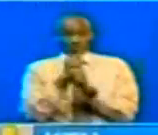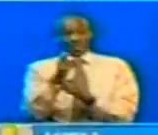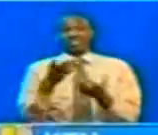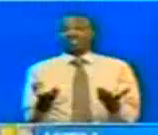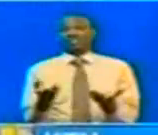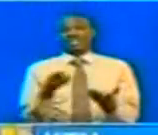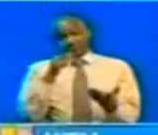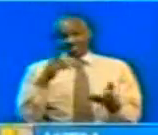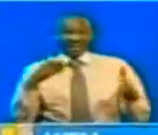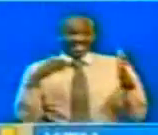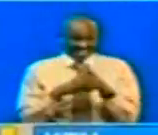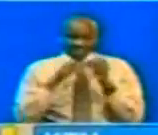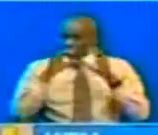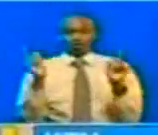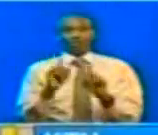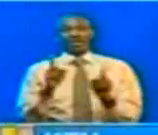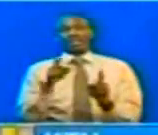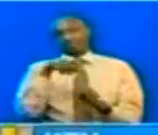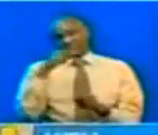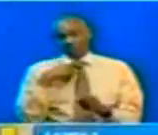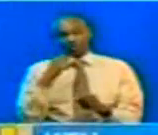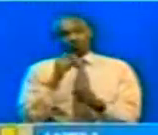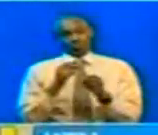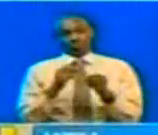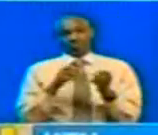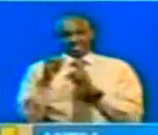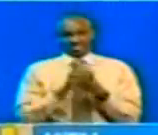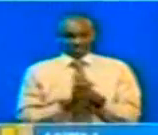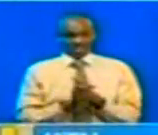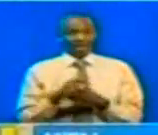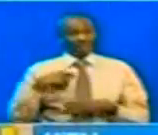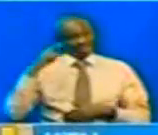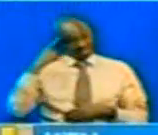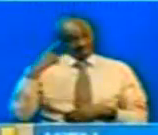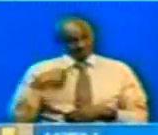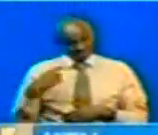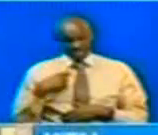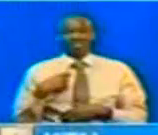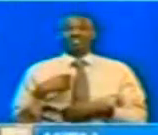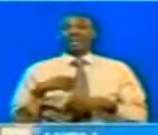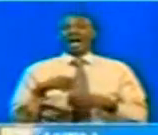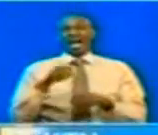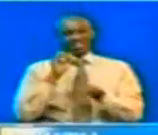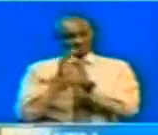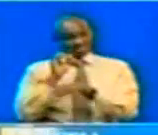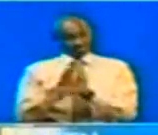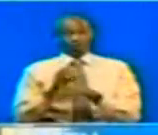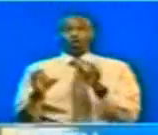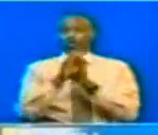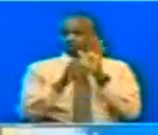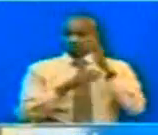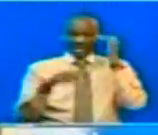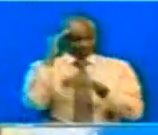devolution, just wanting the health commission in place. I will take the advice of the constitutional experts. They've been duly advised by